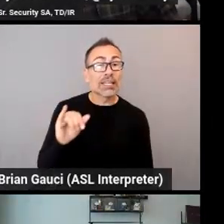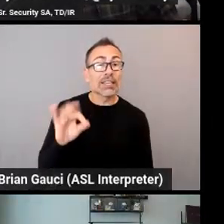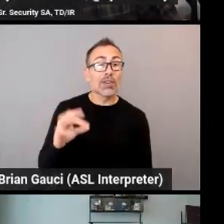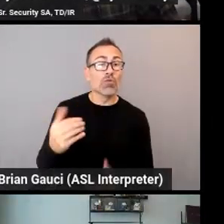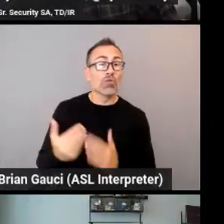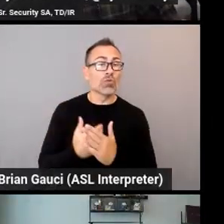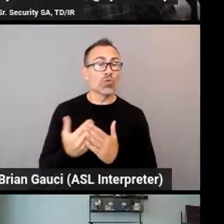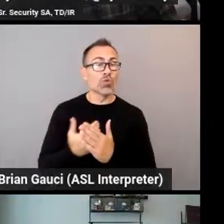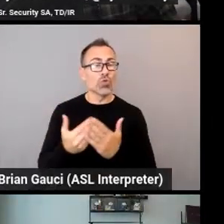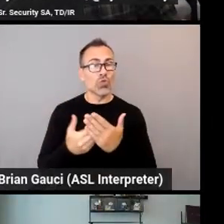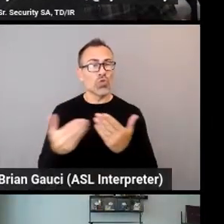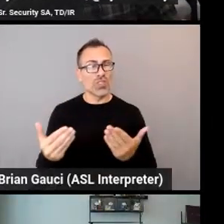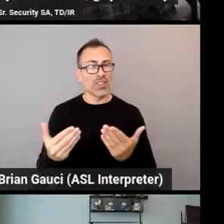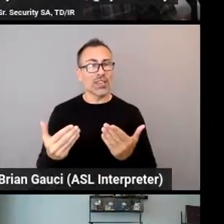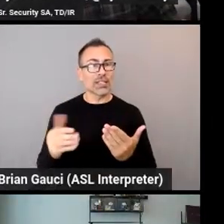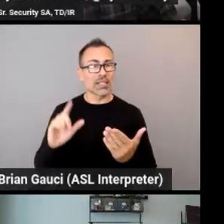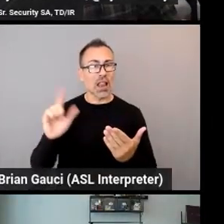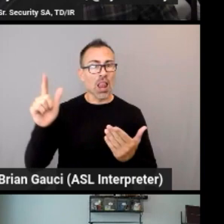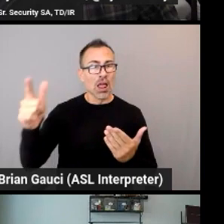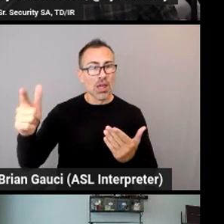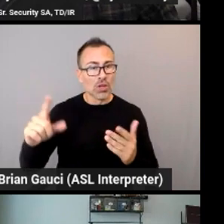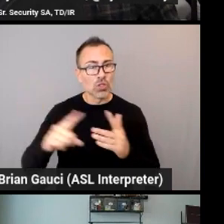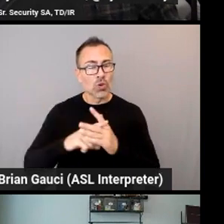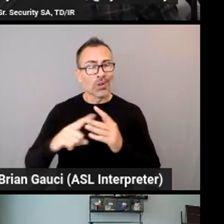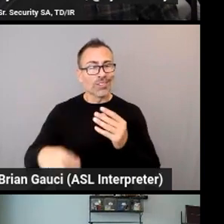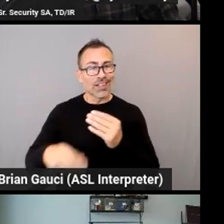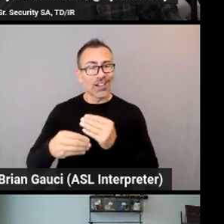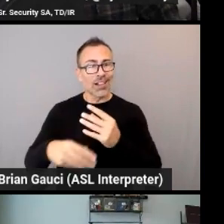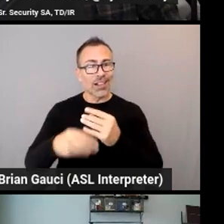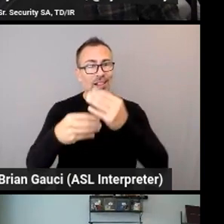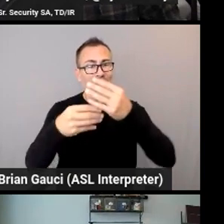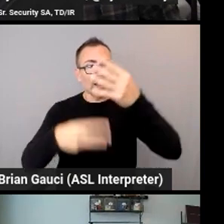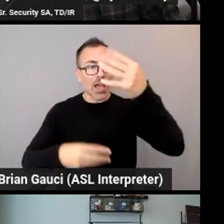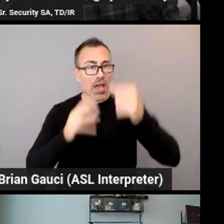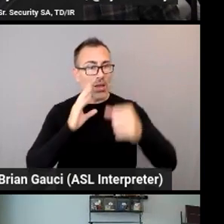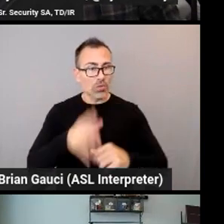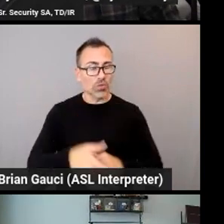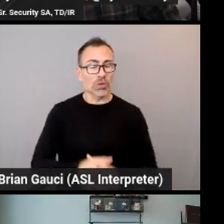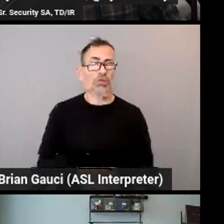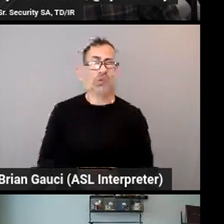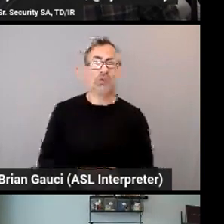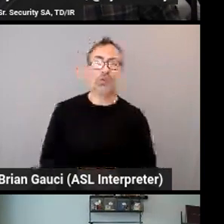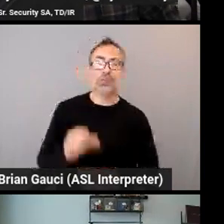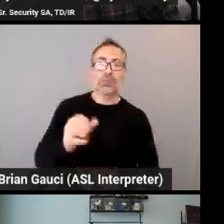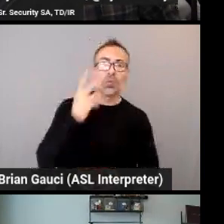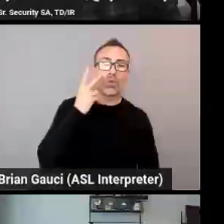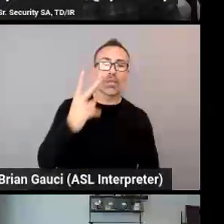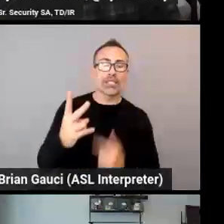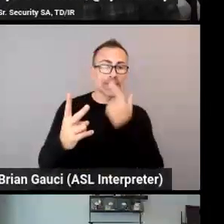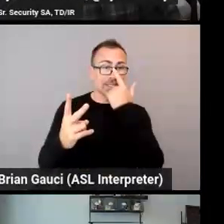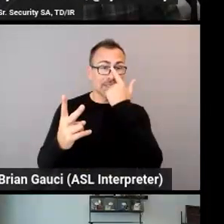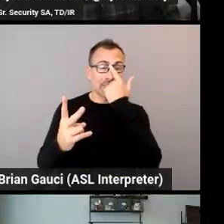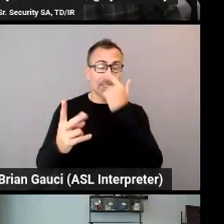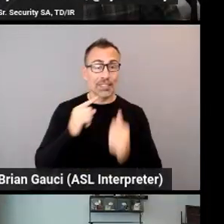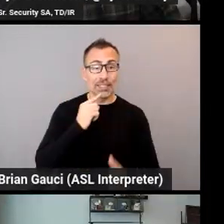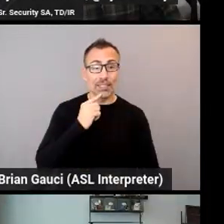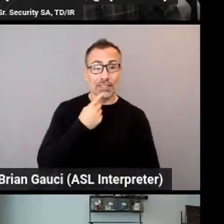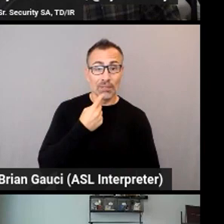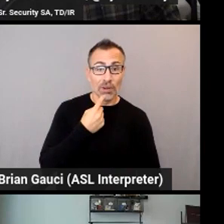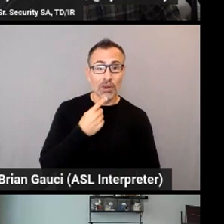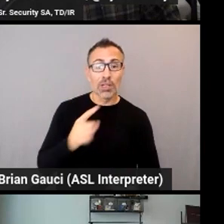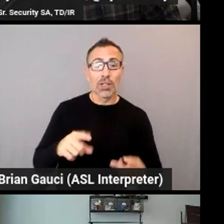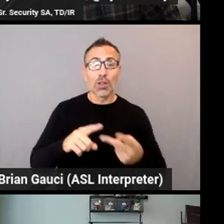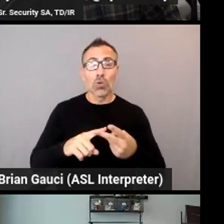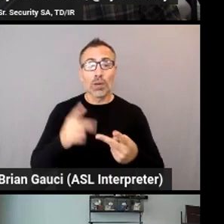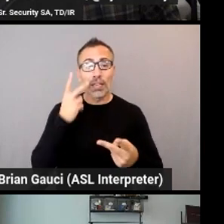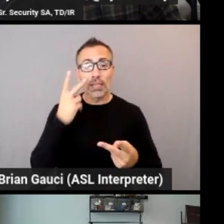this or correlated with this, they get added to this as well, right? We can see severity of this. We can see the scope time. So this tells